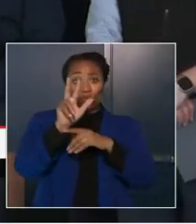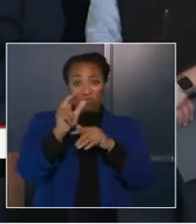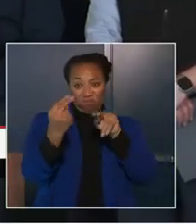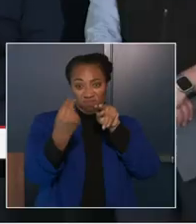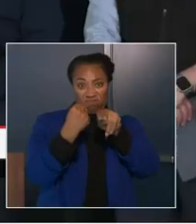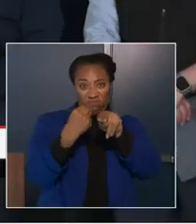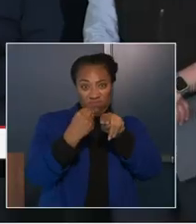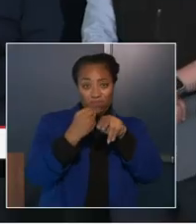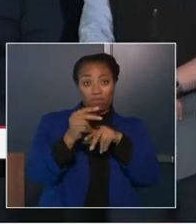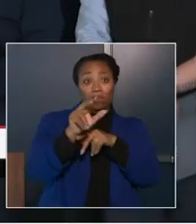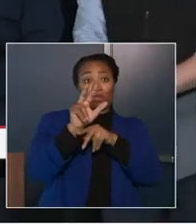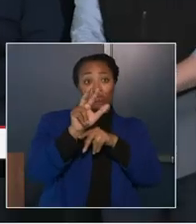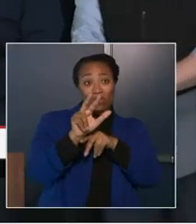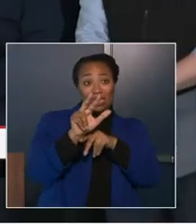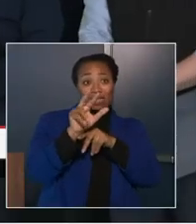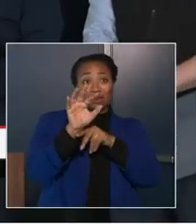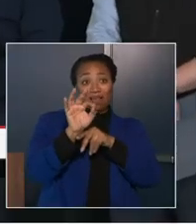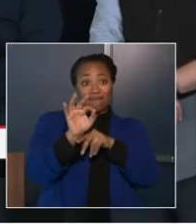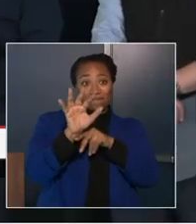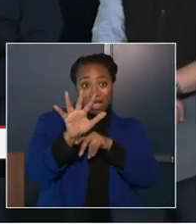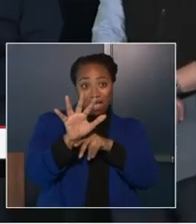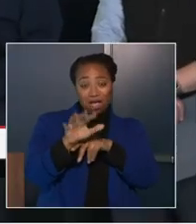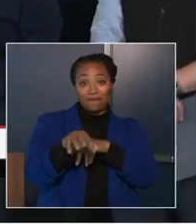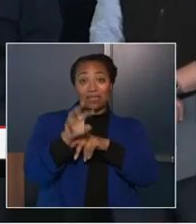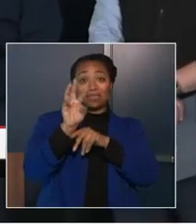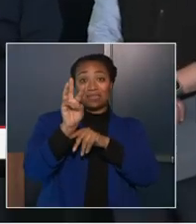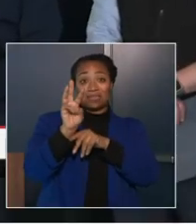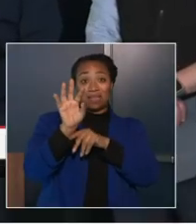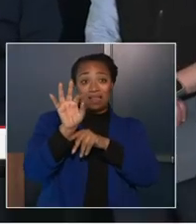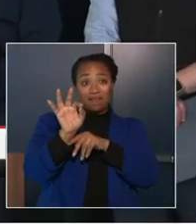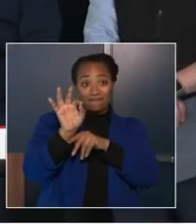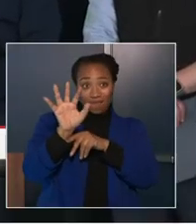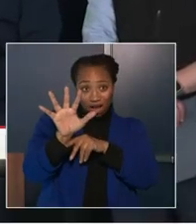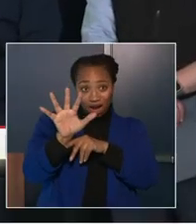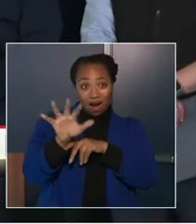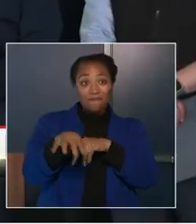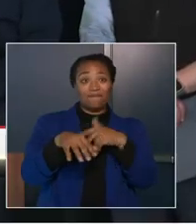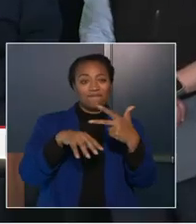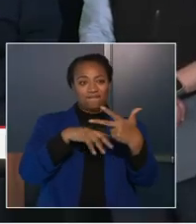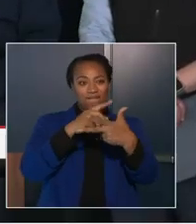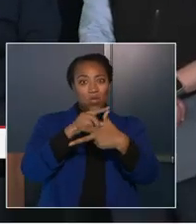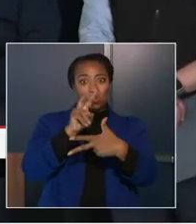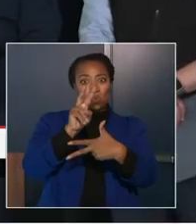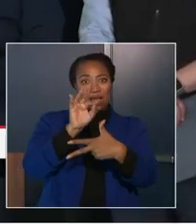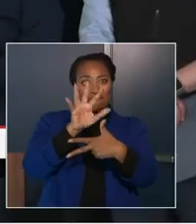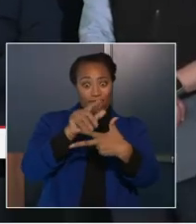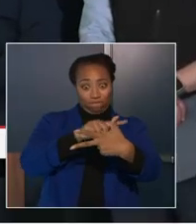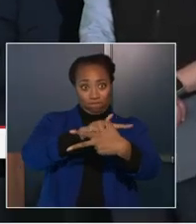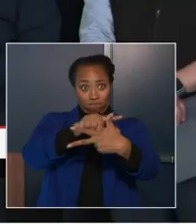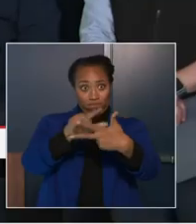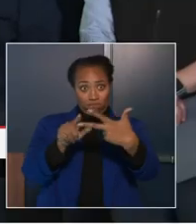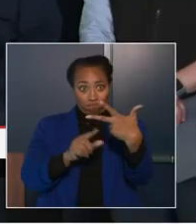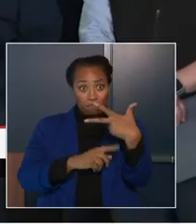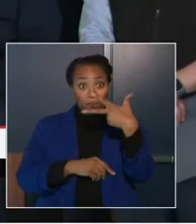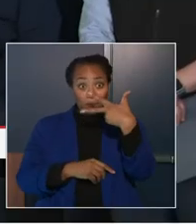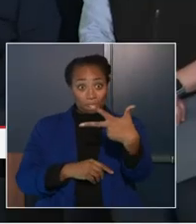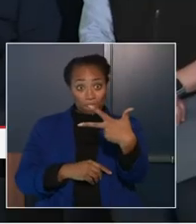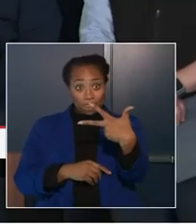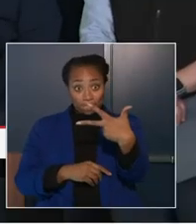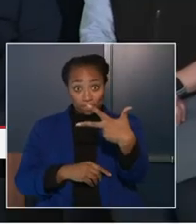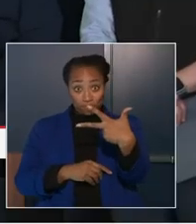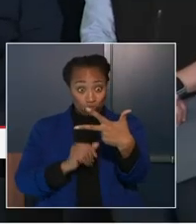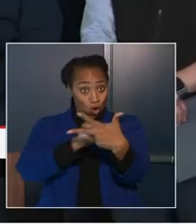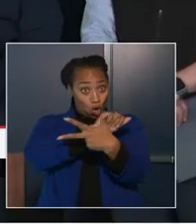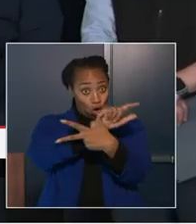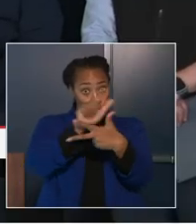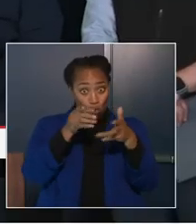corridors going in and out of our city. That will be our primary first part of our responsibility. Then once we get done then we will work our